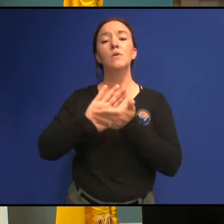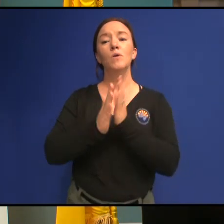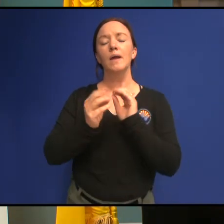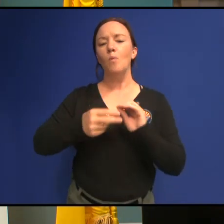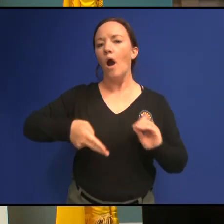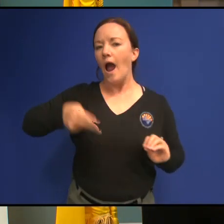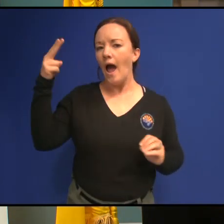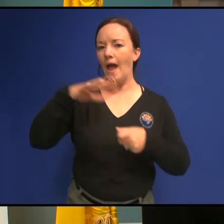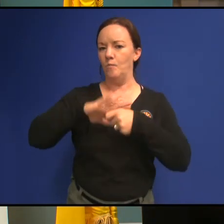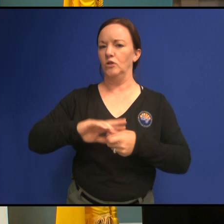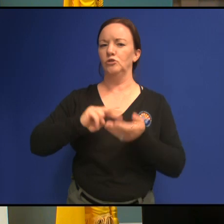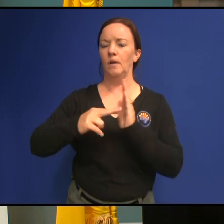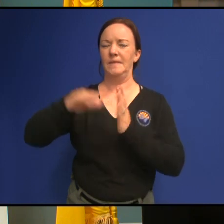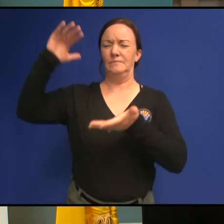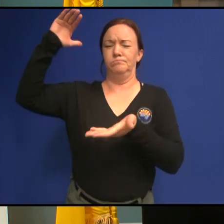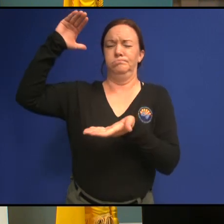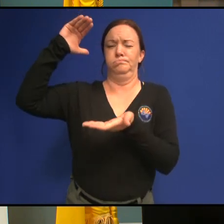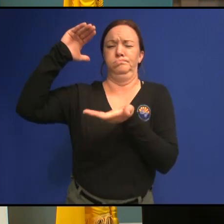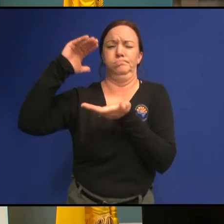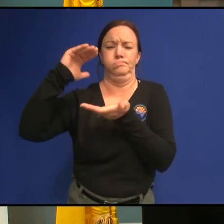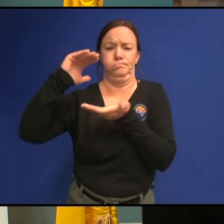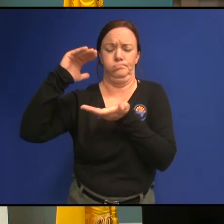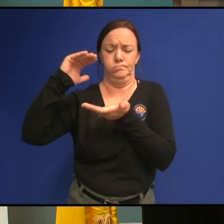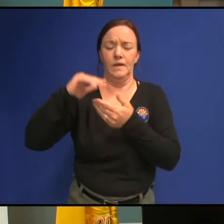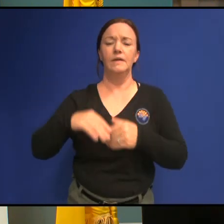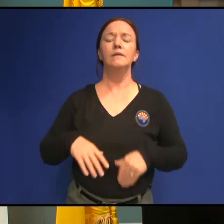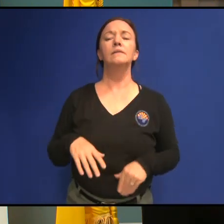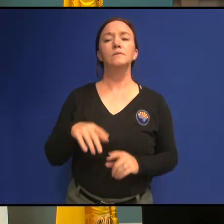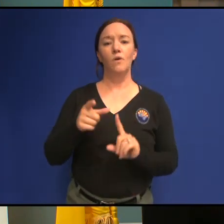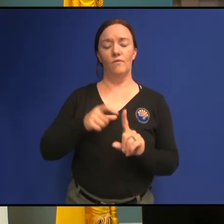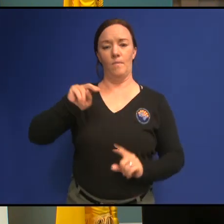north through the plains, sagging south towards Texas.